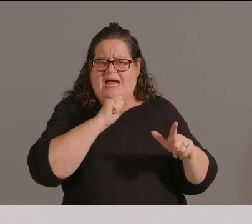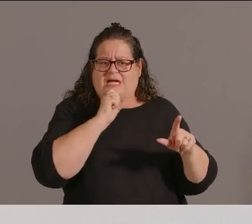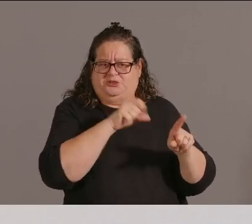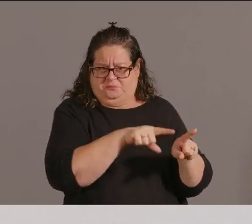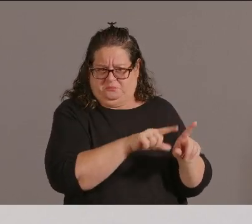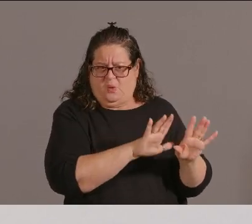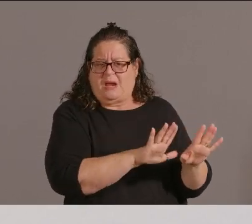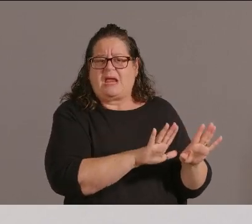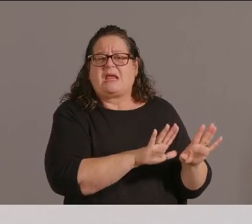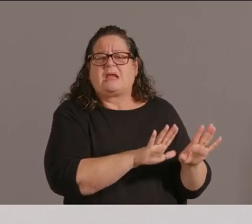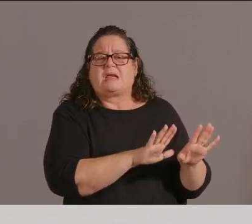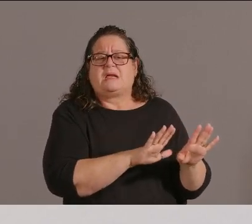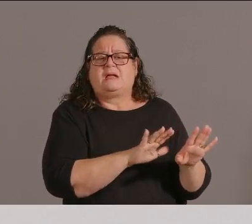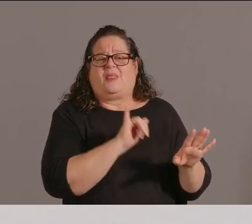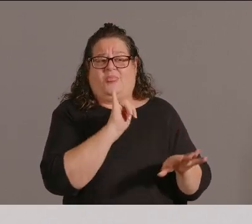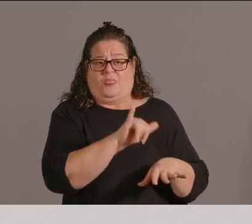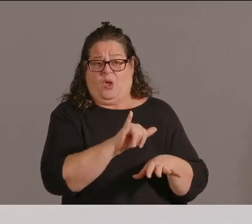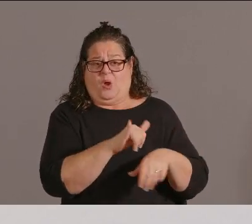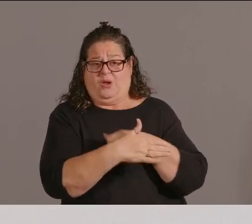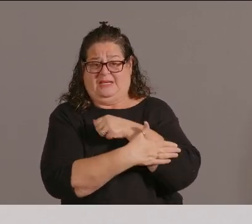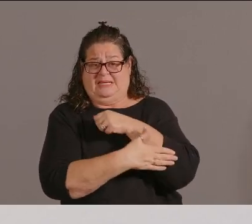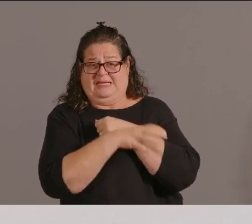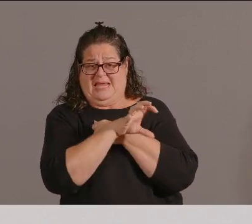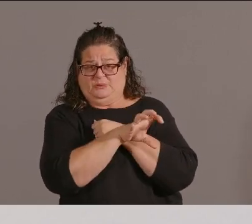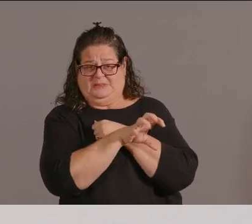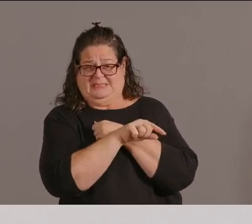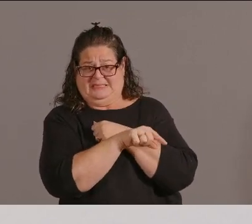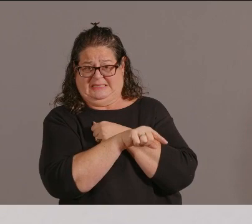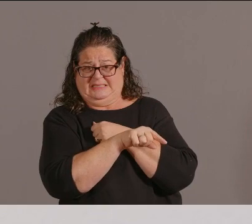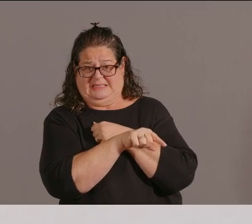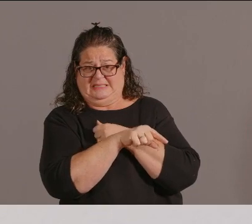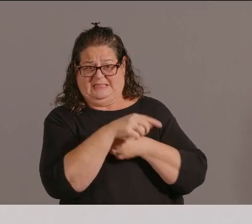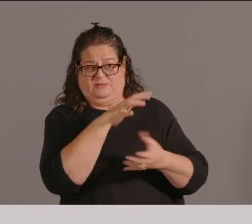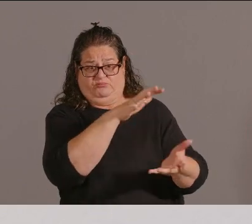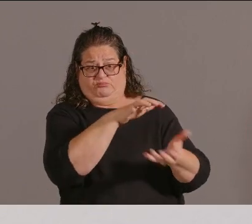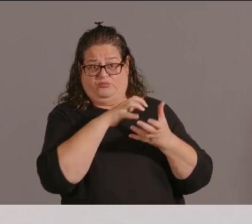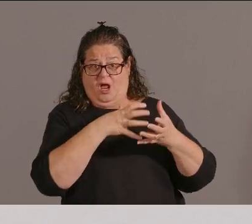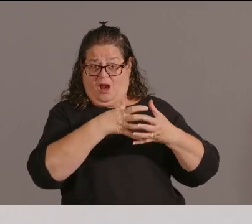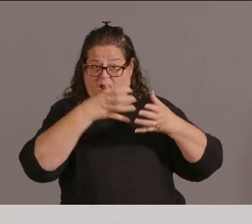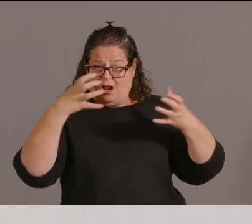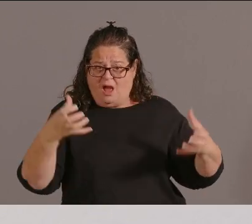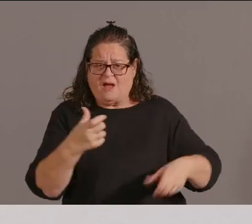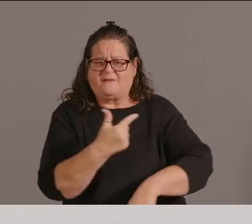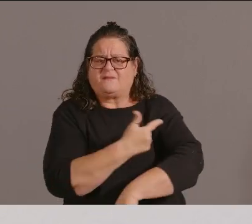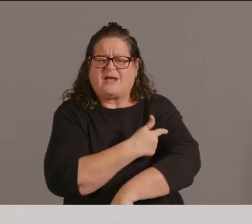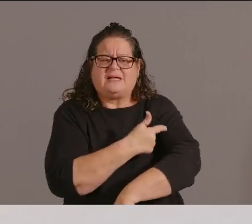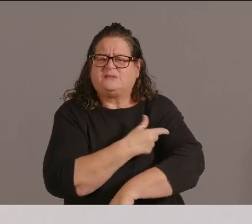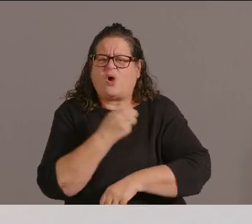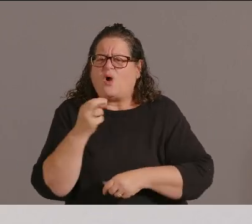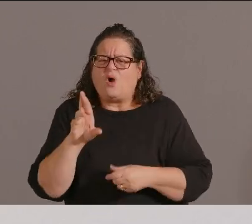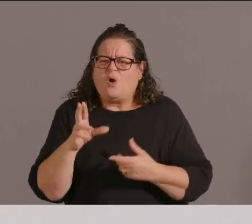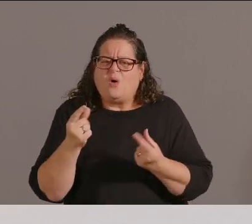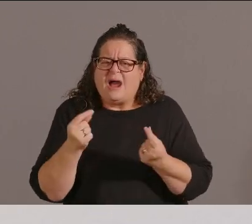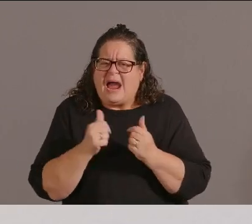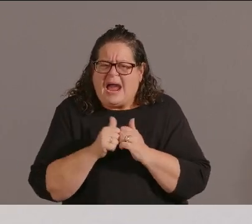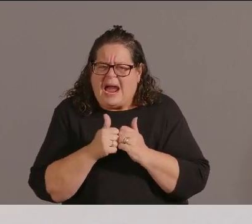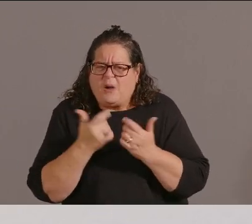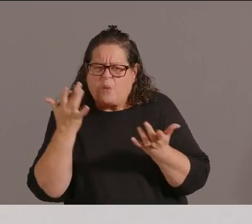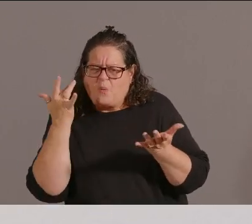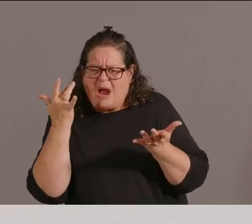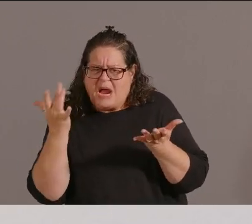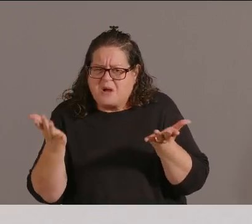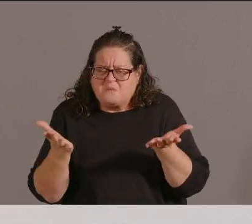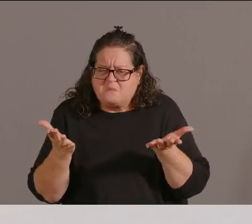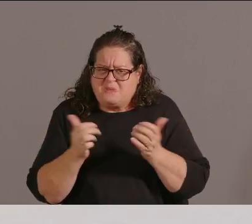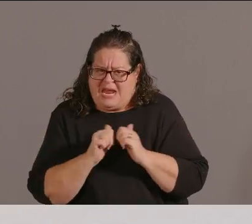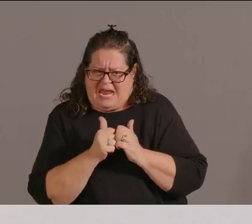get a large allocation relative to their population, or is it hesitancy that people aren't interested in, so they're trying